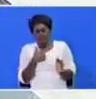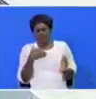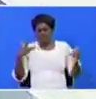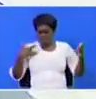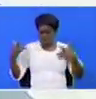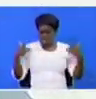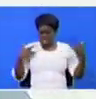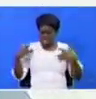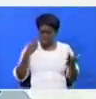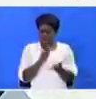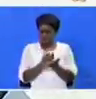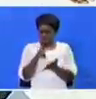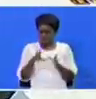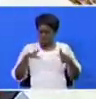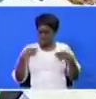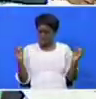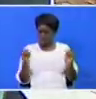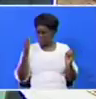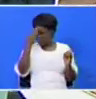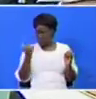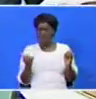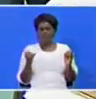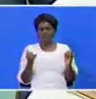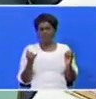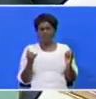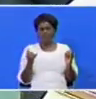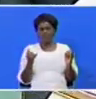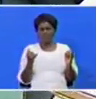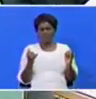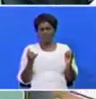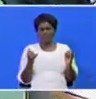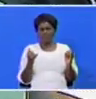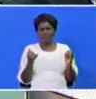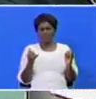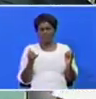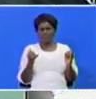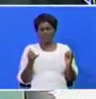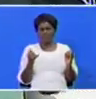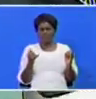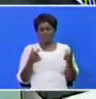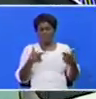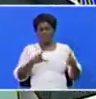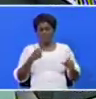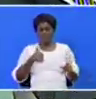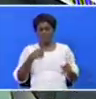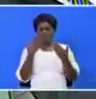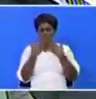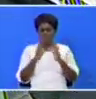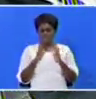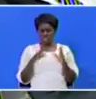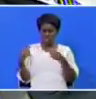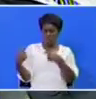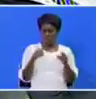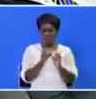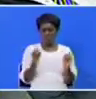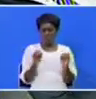cares, then why should you have a problem? We have even said we can give it to Spectre International. Mr. Murade, can I finish? Because we are not quarreling. We are not.